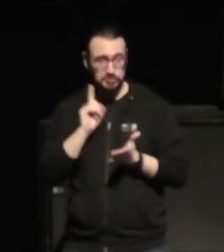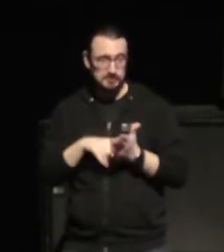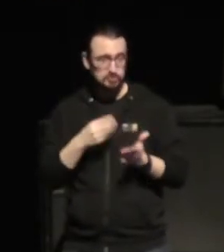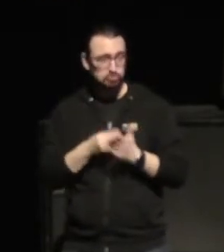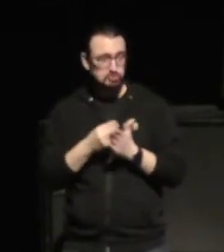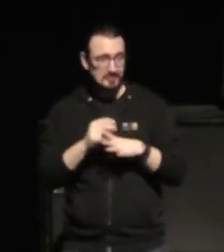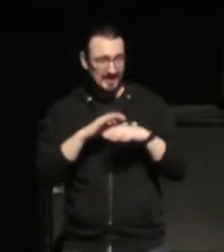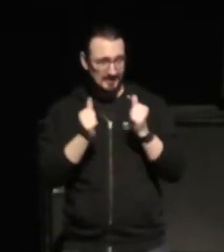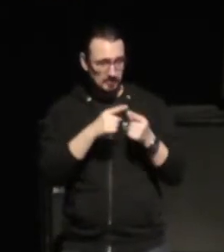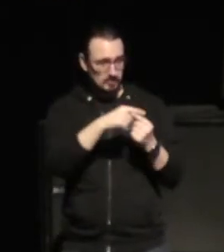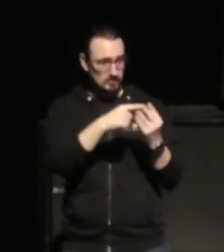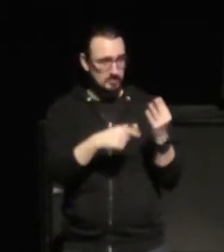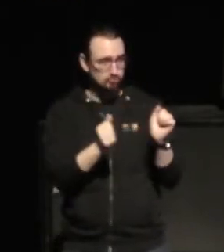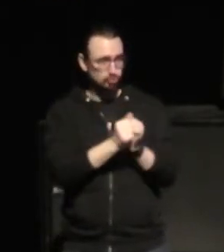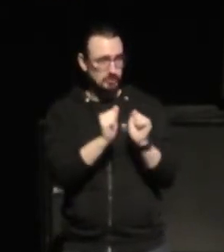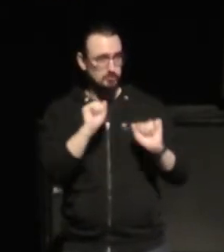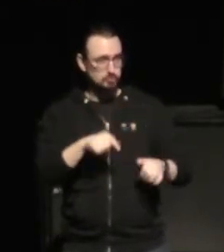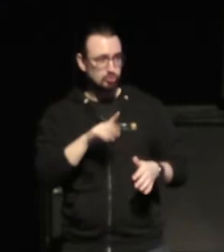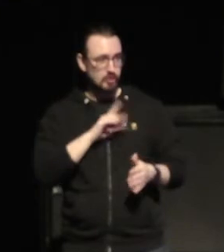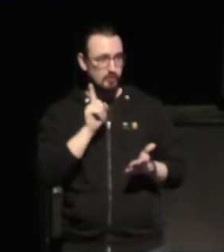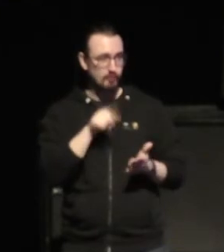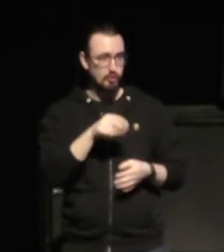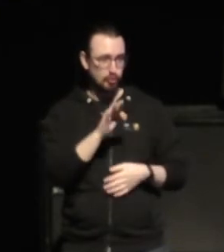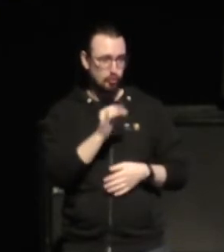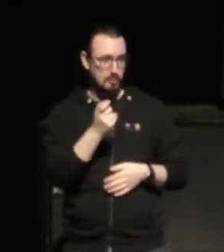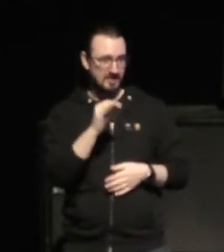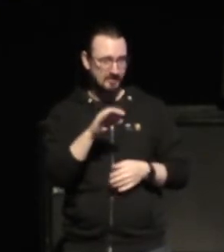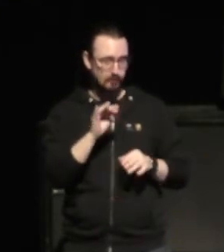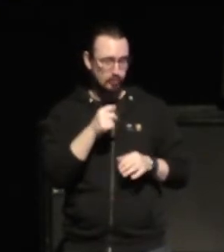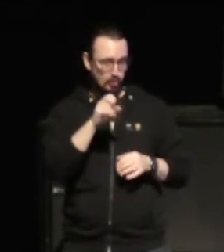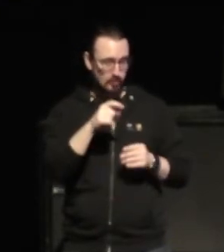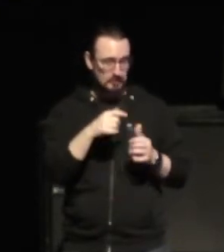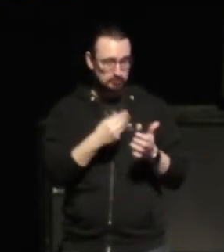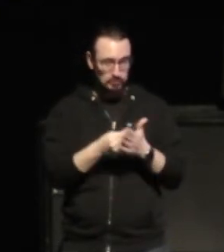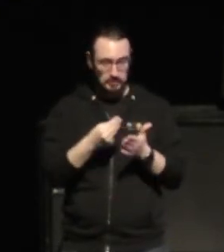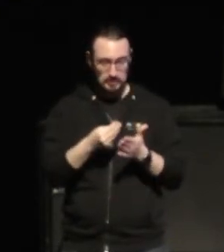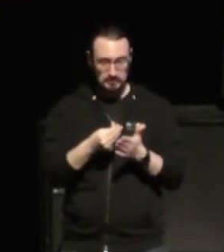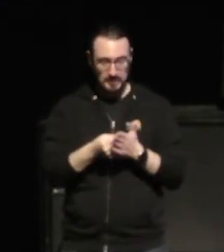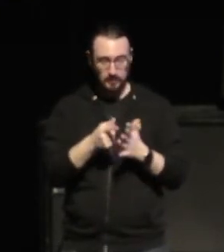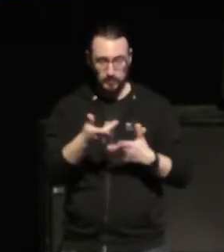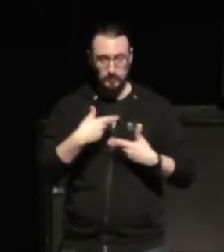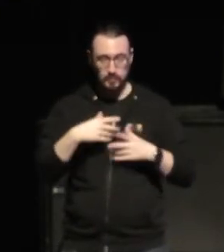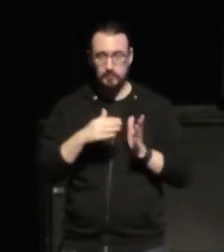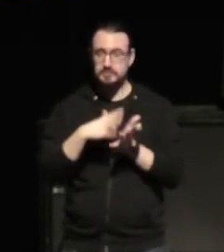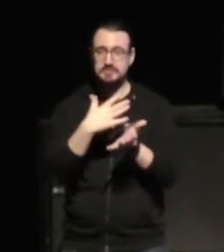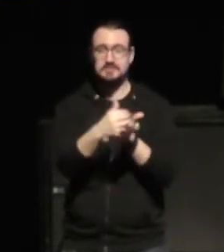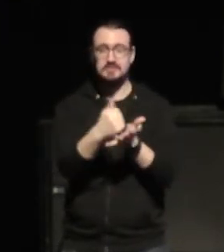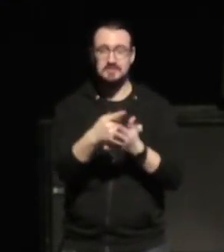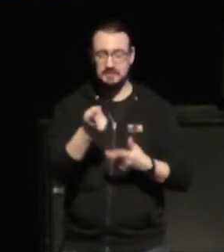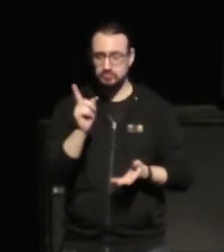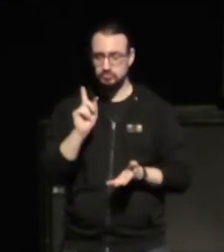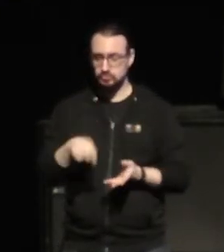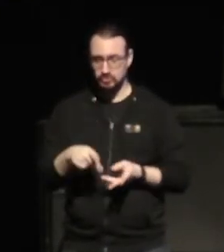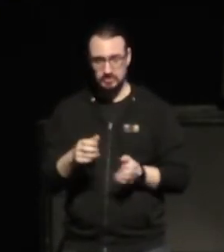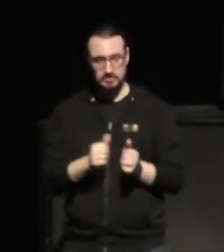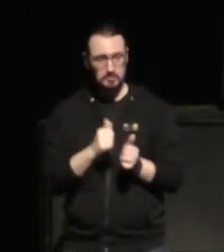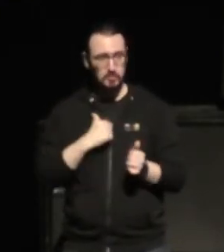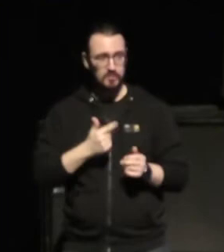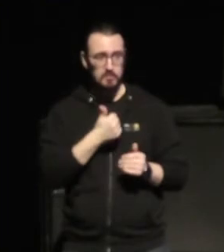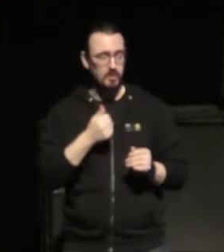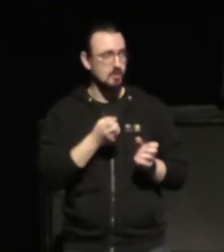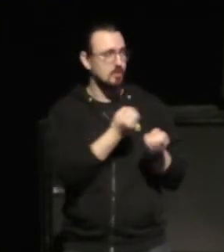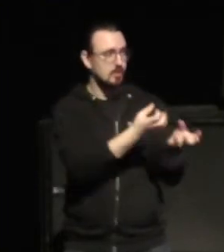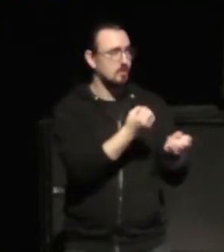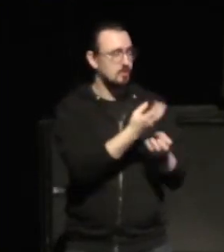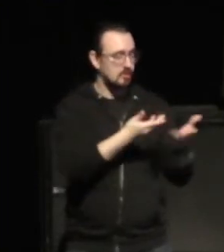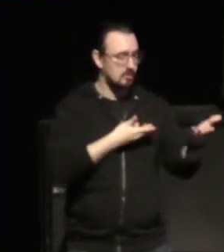buy all those things. And the money that they get from the sale is just for that kind of needs. They